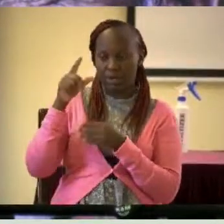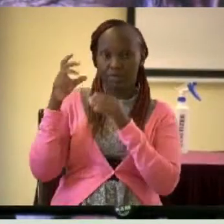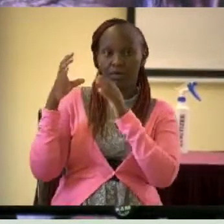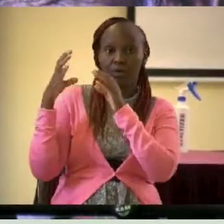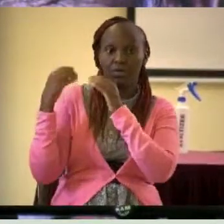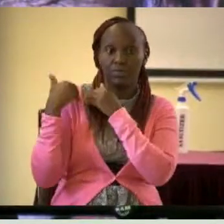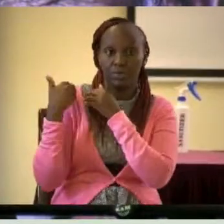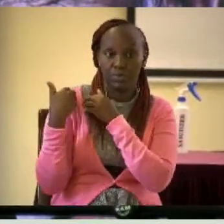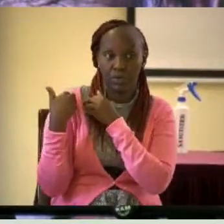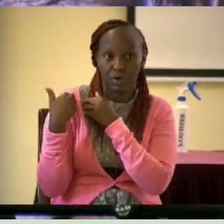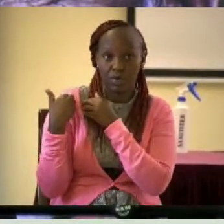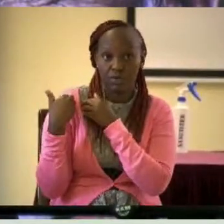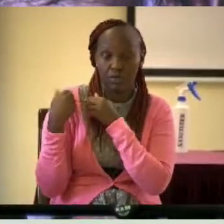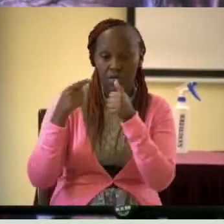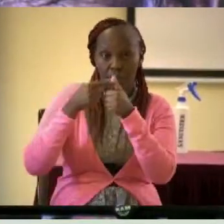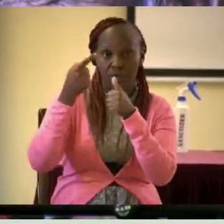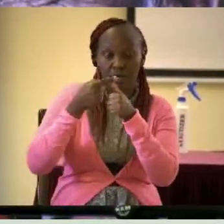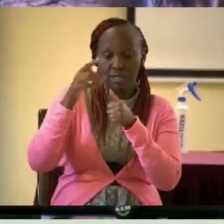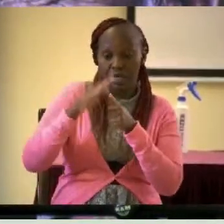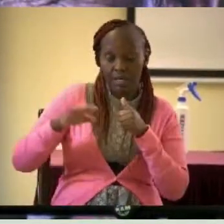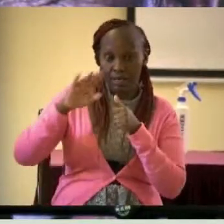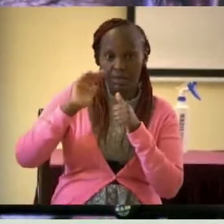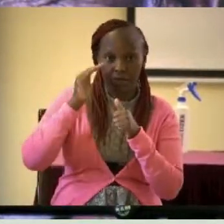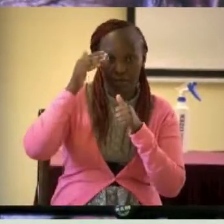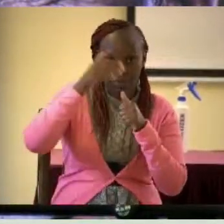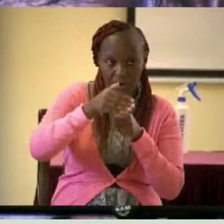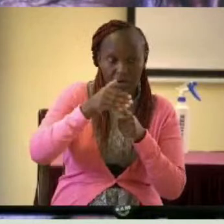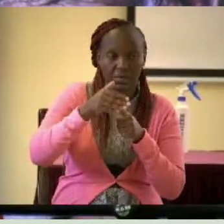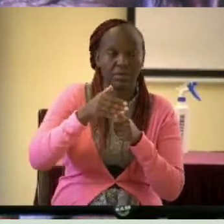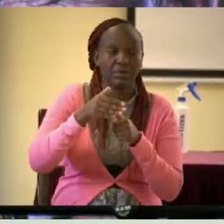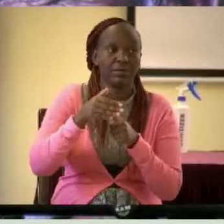the priority area that focuses on